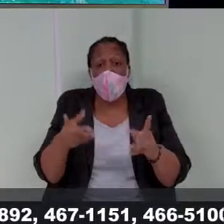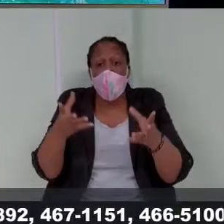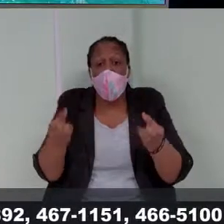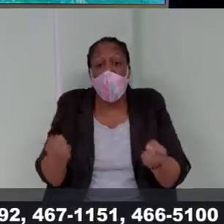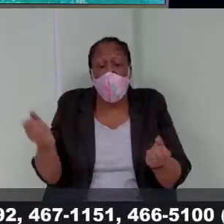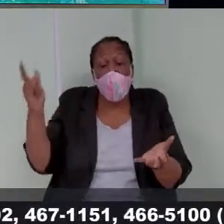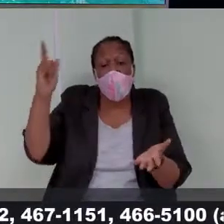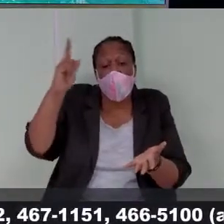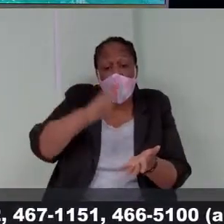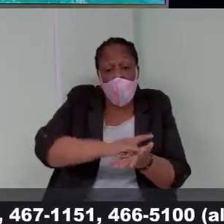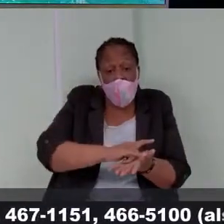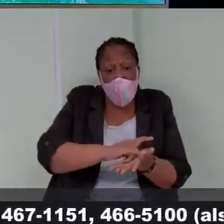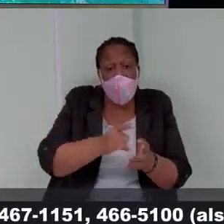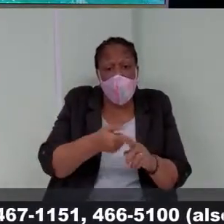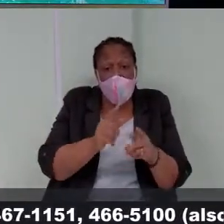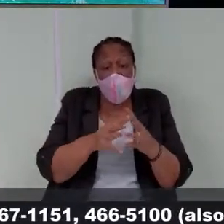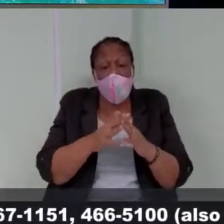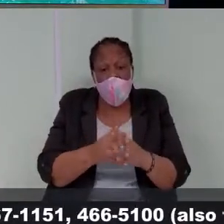window. Thank you.